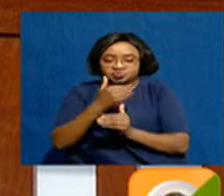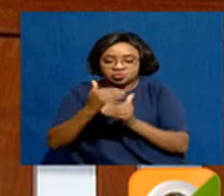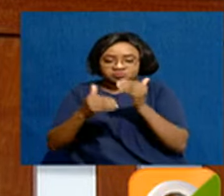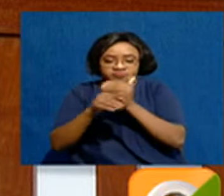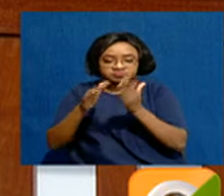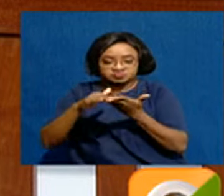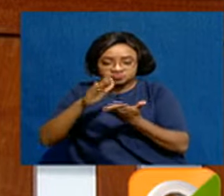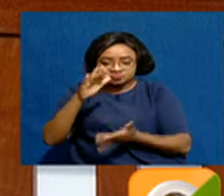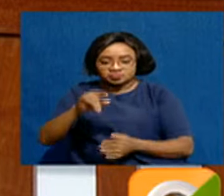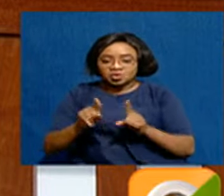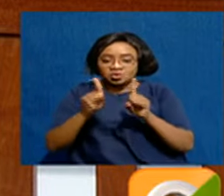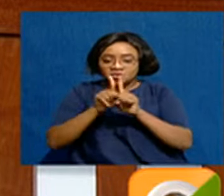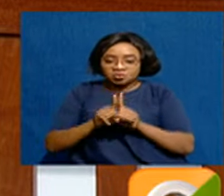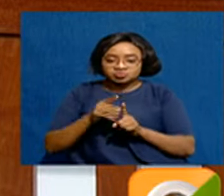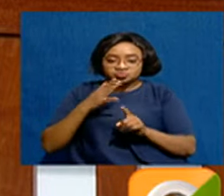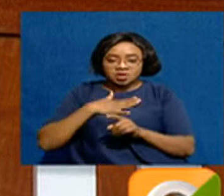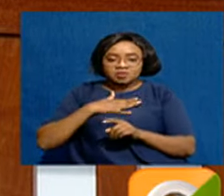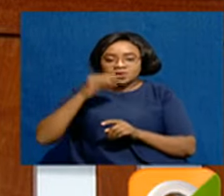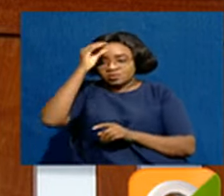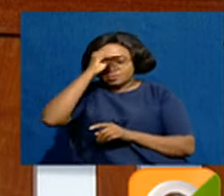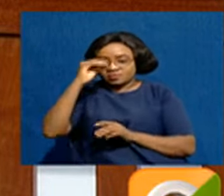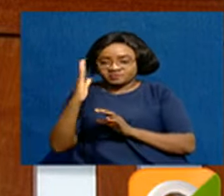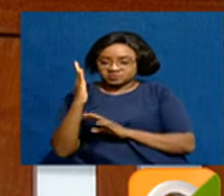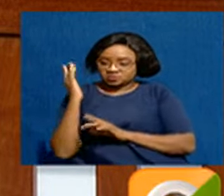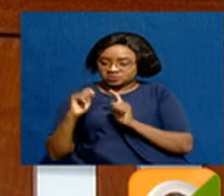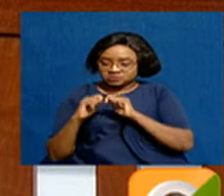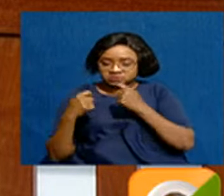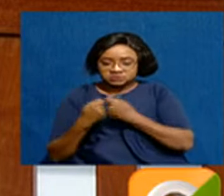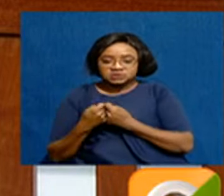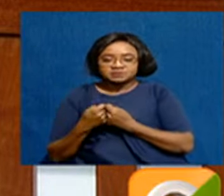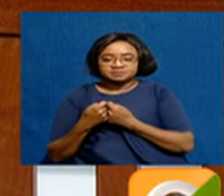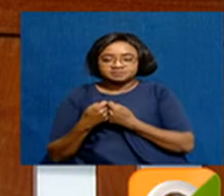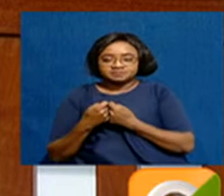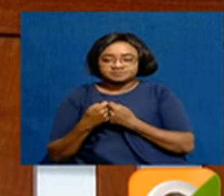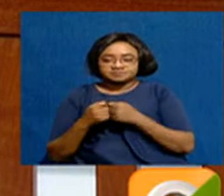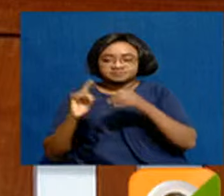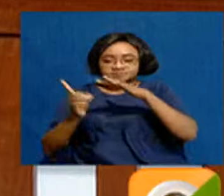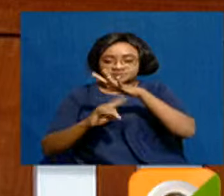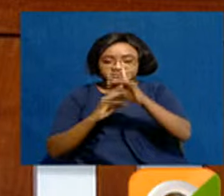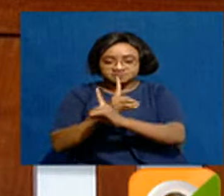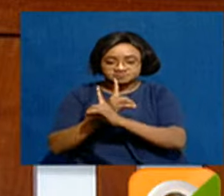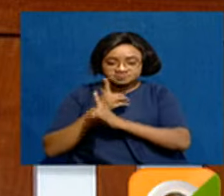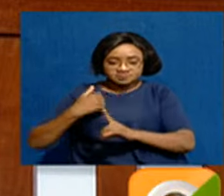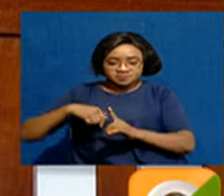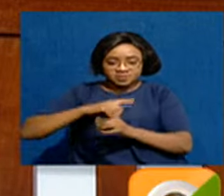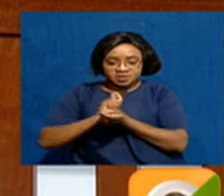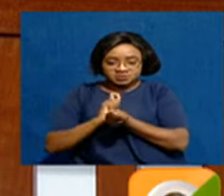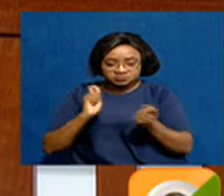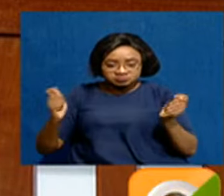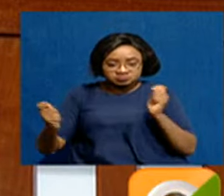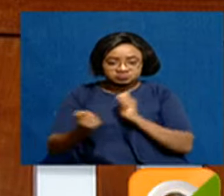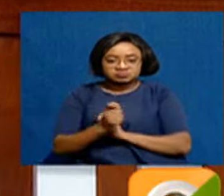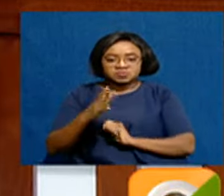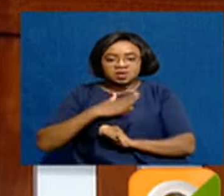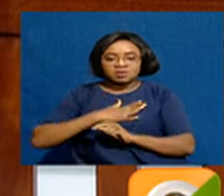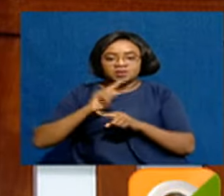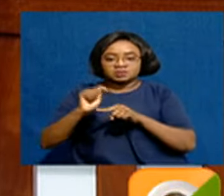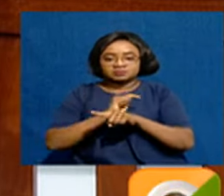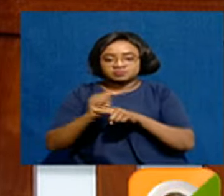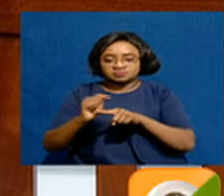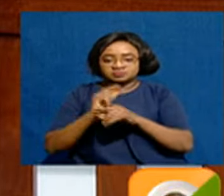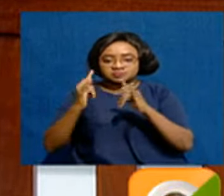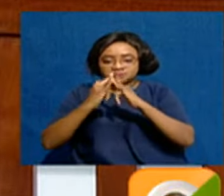a security point of view, the Kenya Defense Forces, Ministry of Defense, we are shifting our training camps to the North